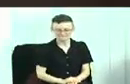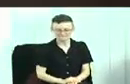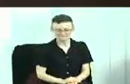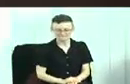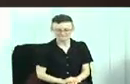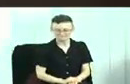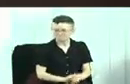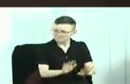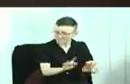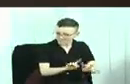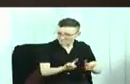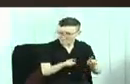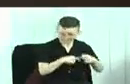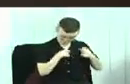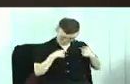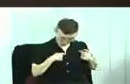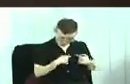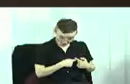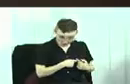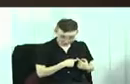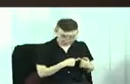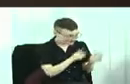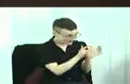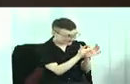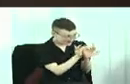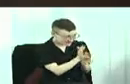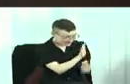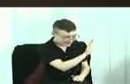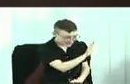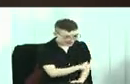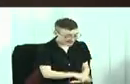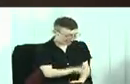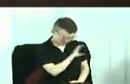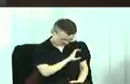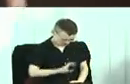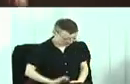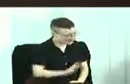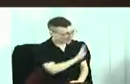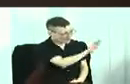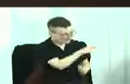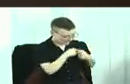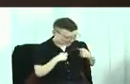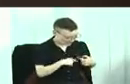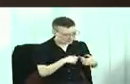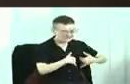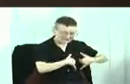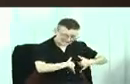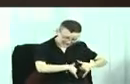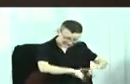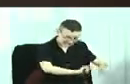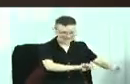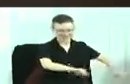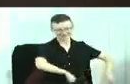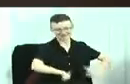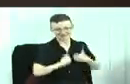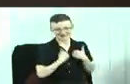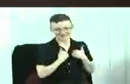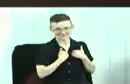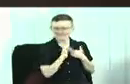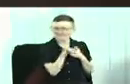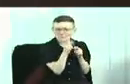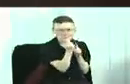But yet, the heart of Jesus, the heart of Christ, still lives and still thrives. And in just that one